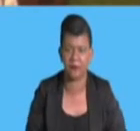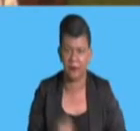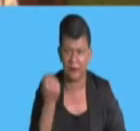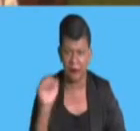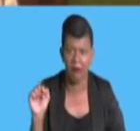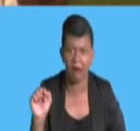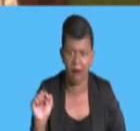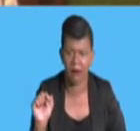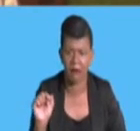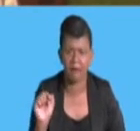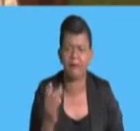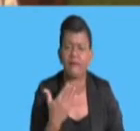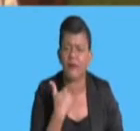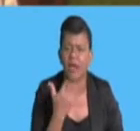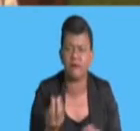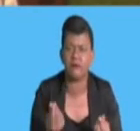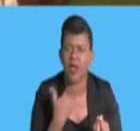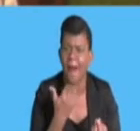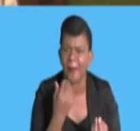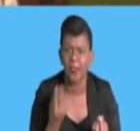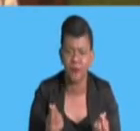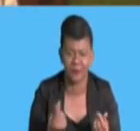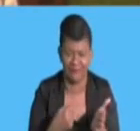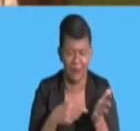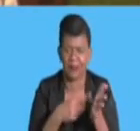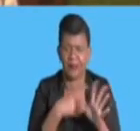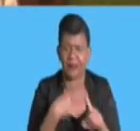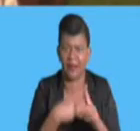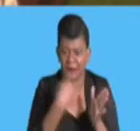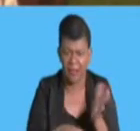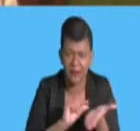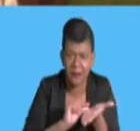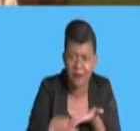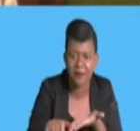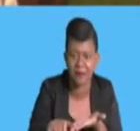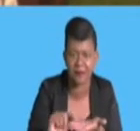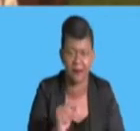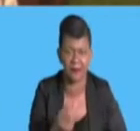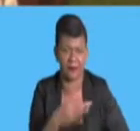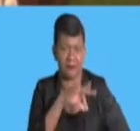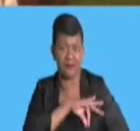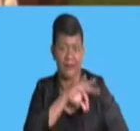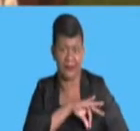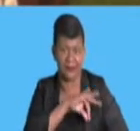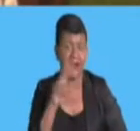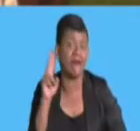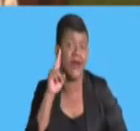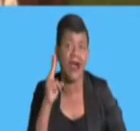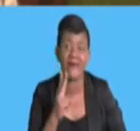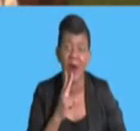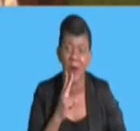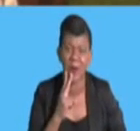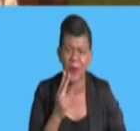how much money is involved from past taxpayers' injections and the benefit to government revenue. Vodafone really should be asked to table a report